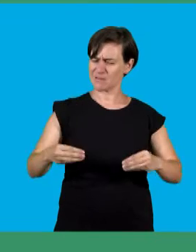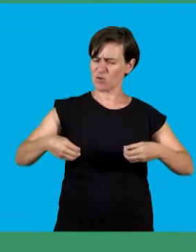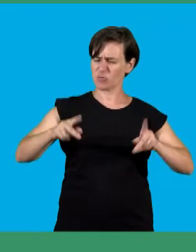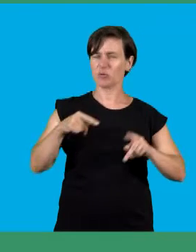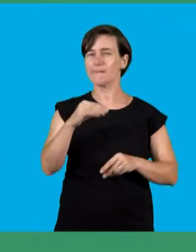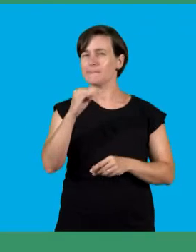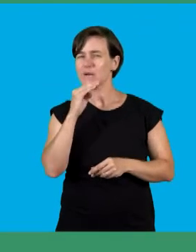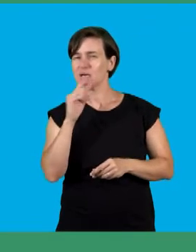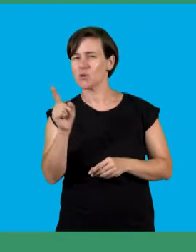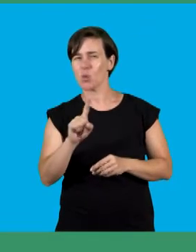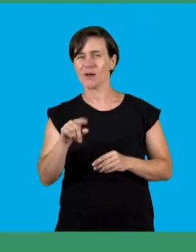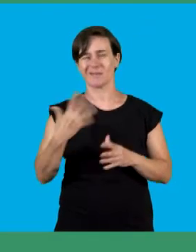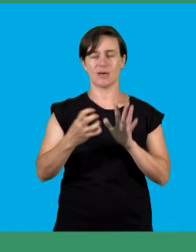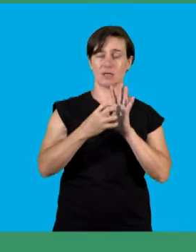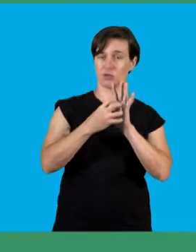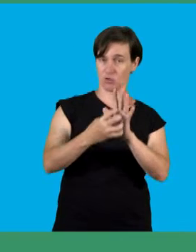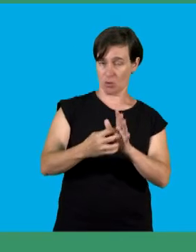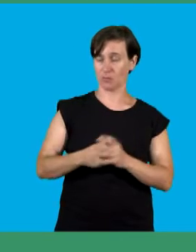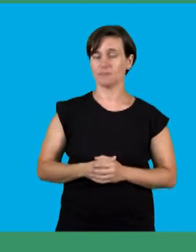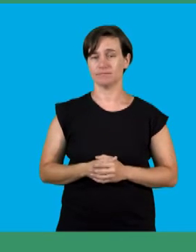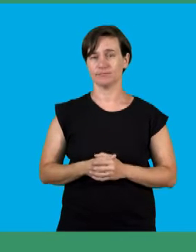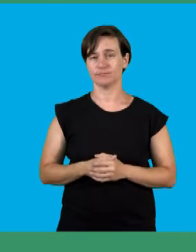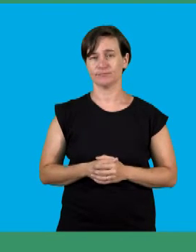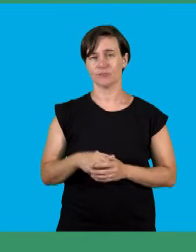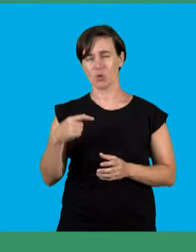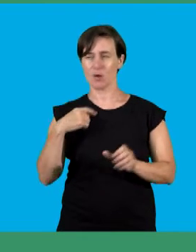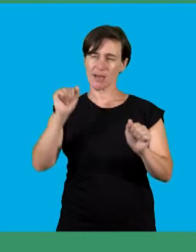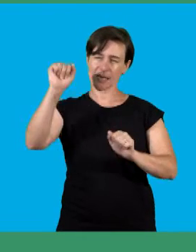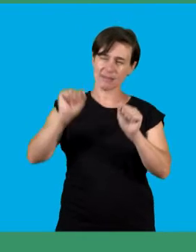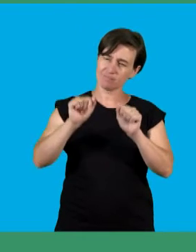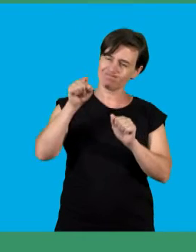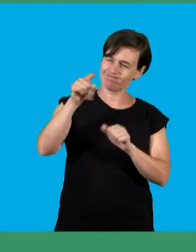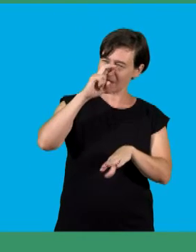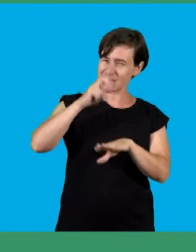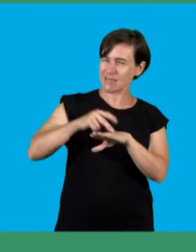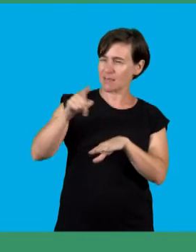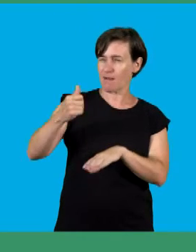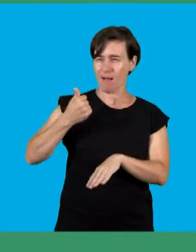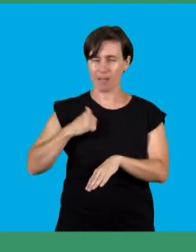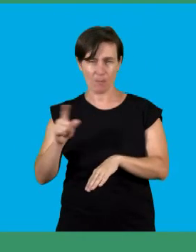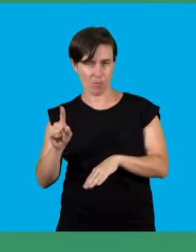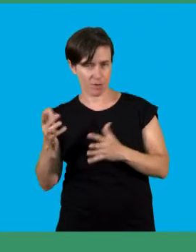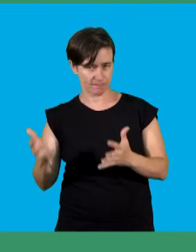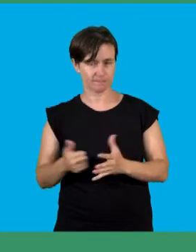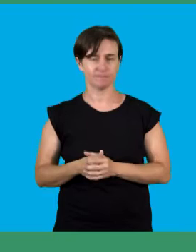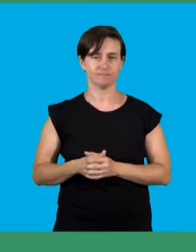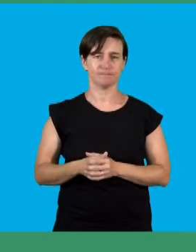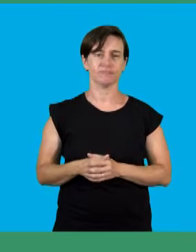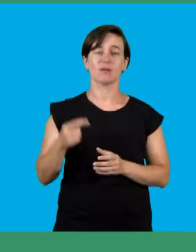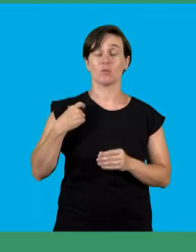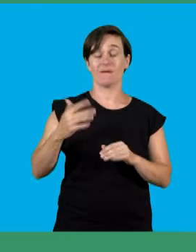business opportunity and the practical examples. We also assessed the needs and desires. Then